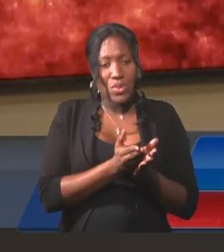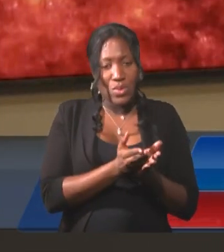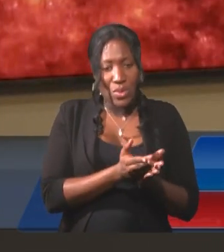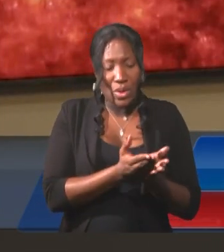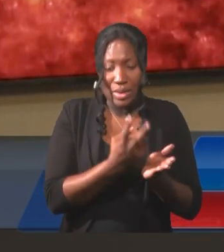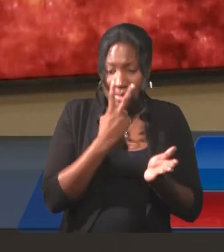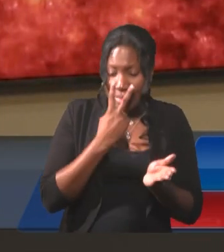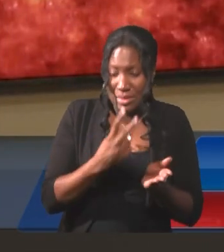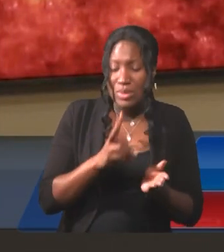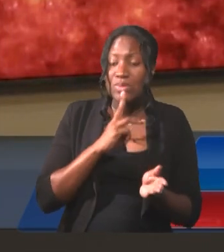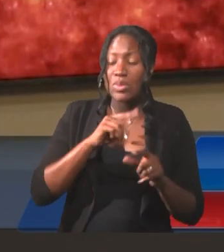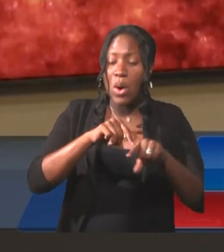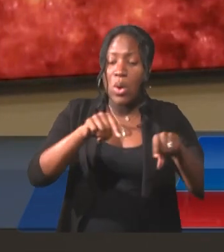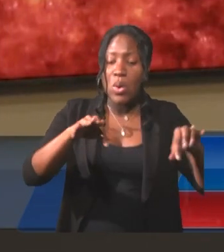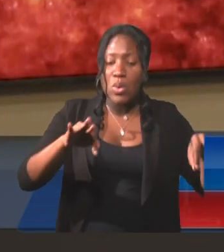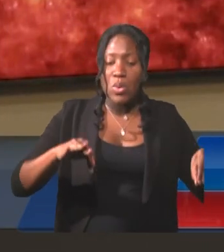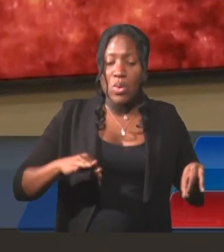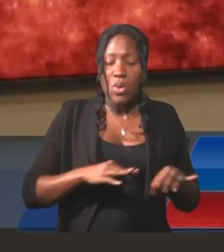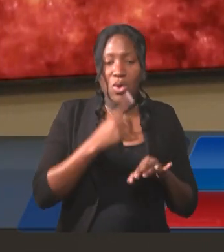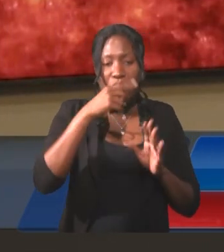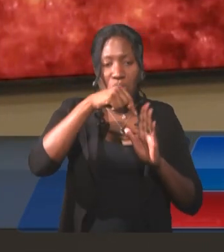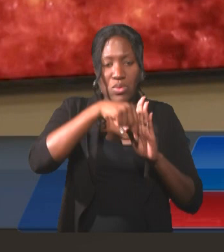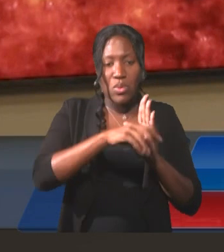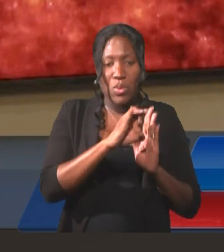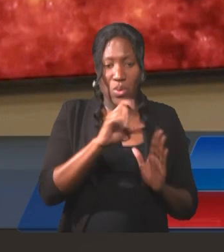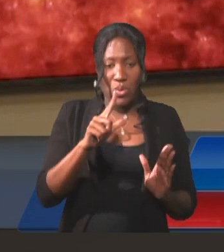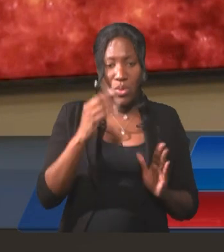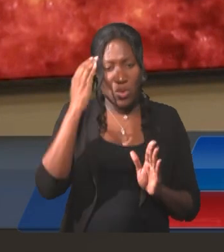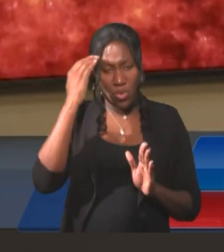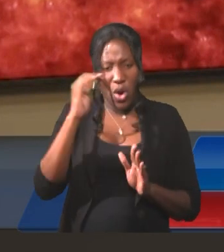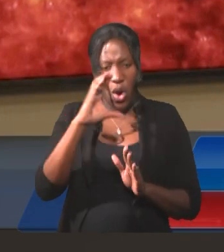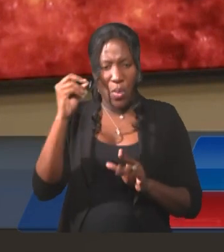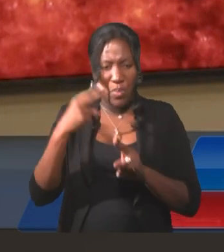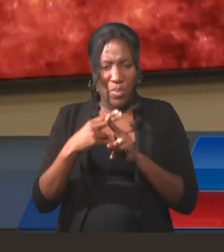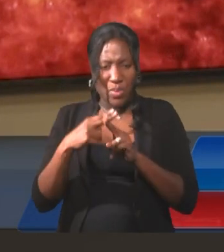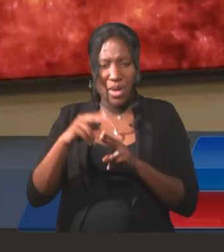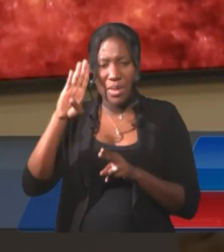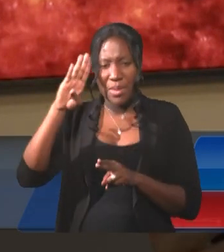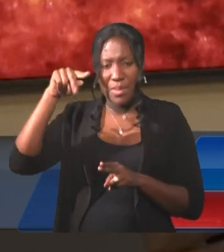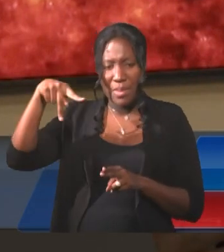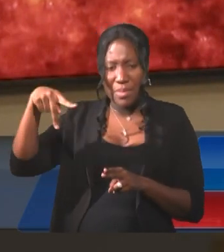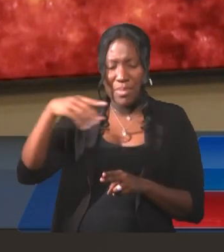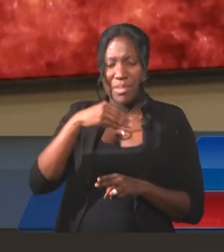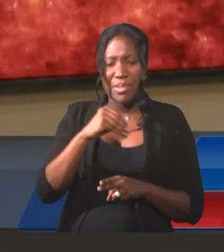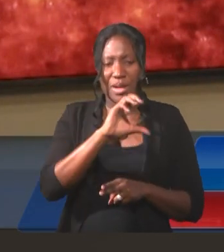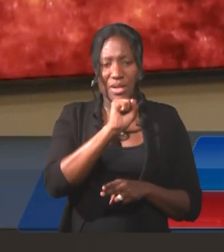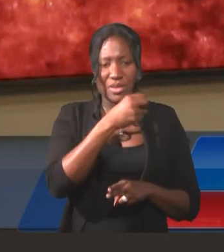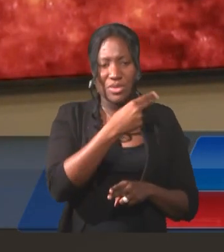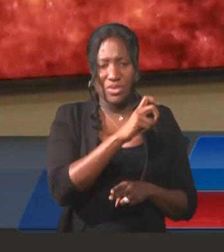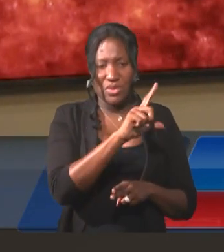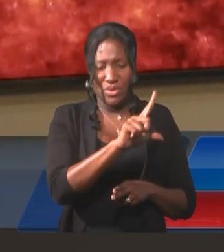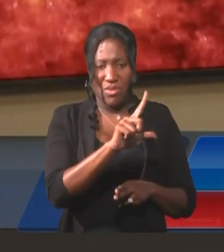Dragon Field. So when you see companies like BP and Shell, who are global players, pushing full